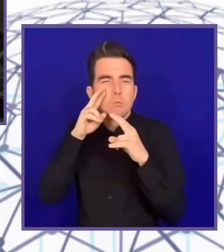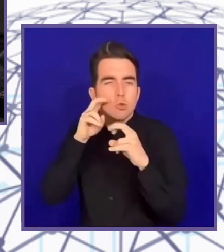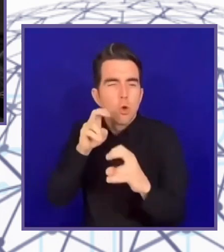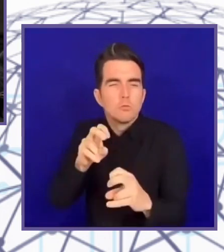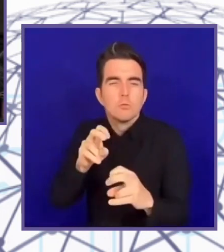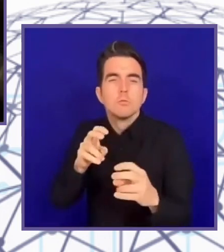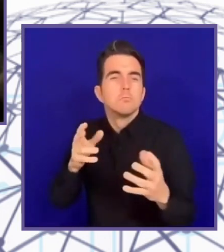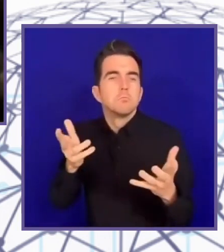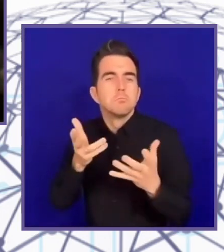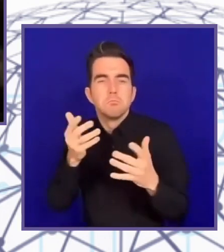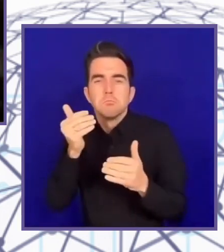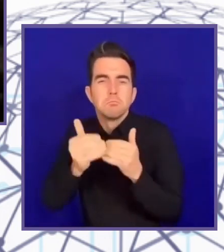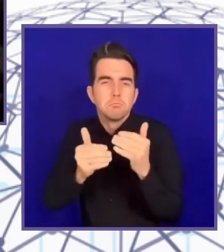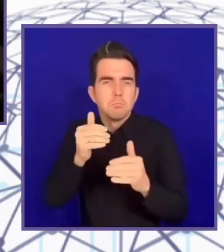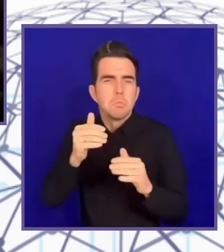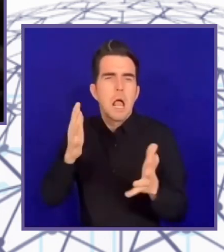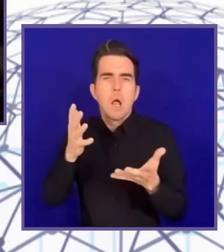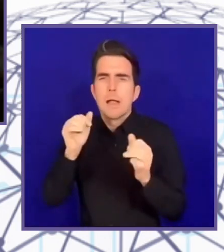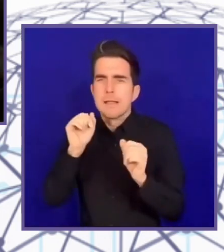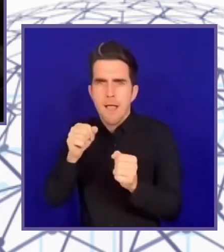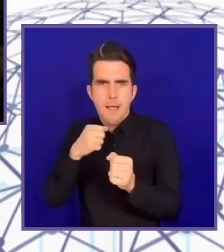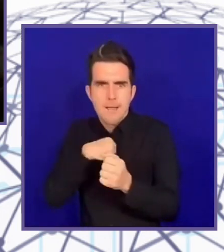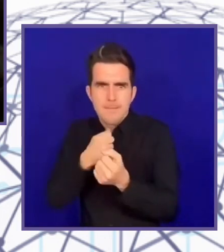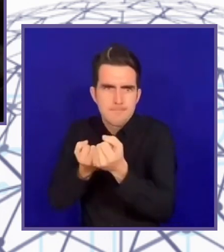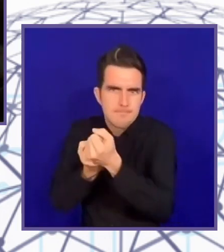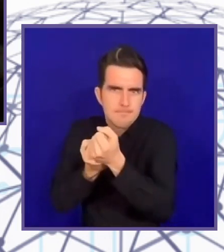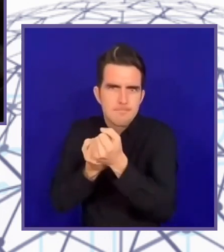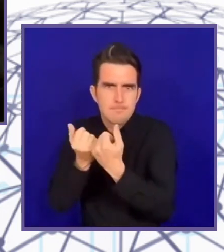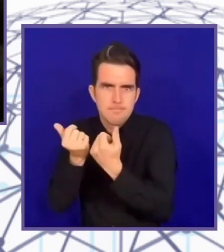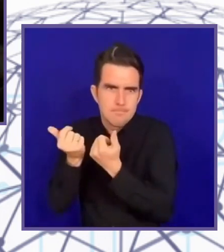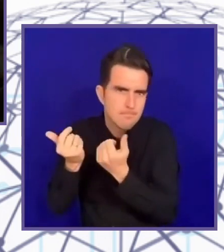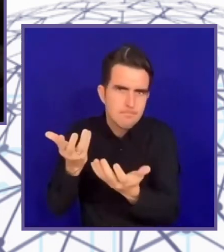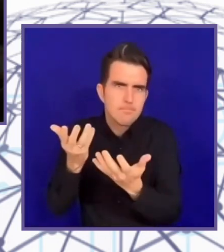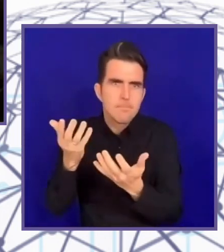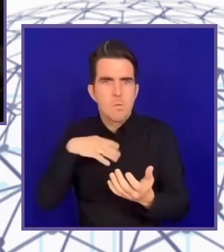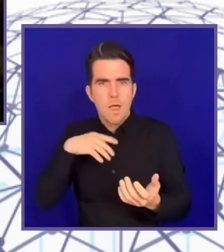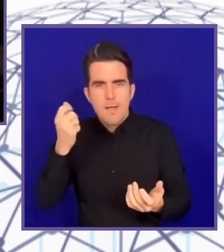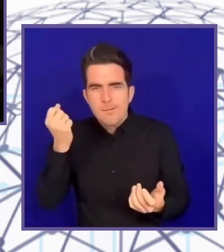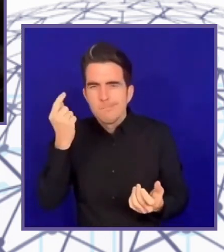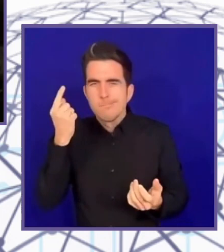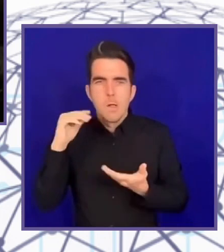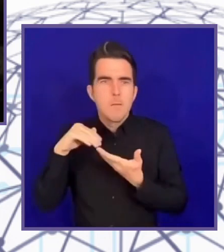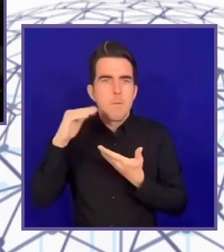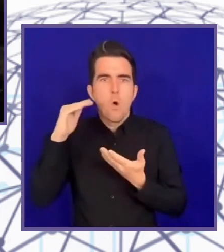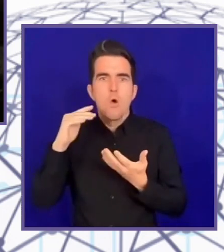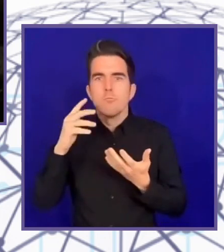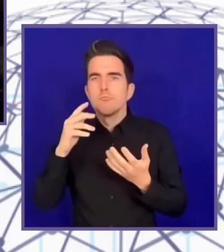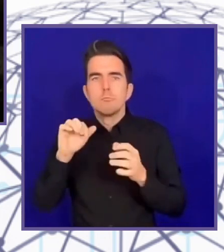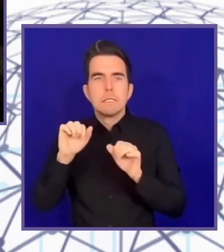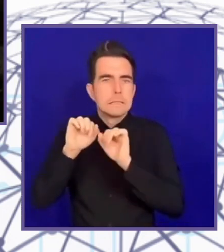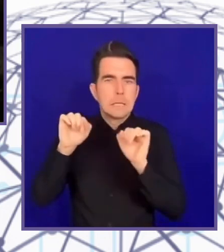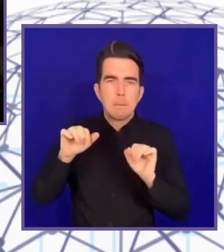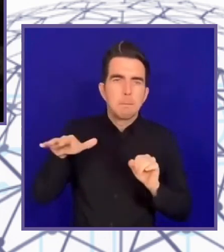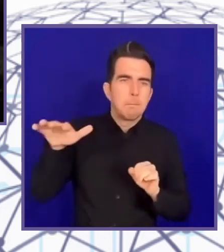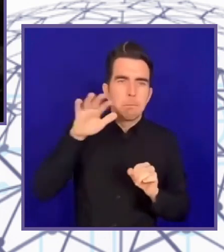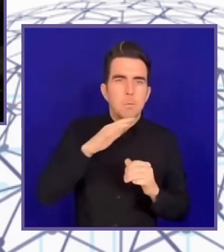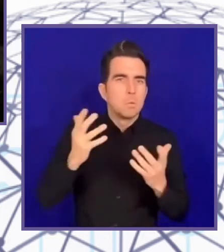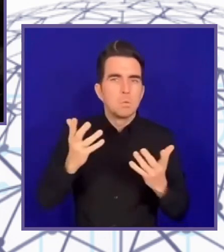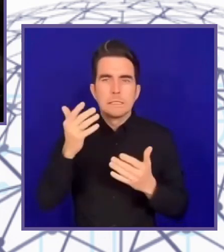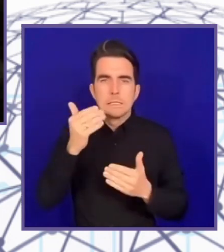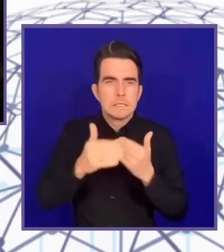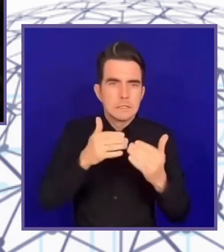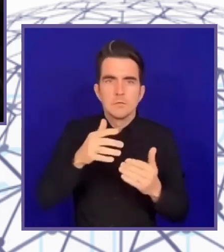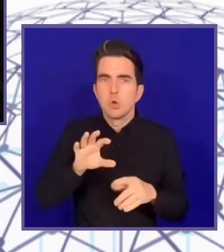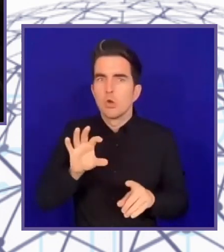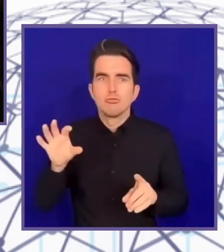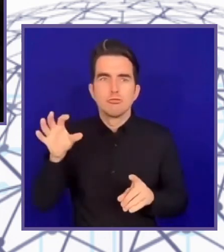to both identify, request, and implement the right kinds of solutions. Thanks. And while I've got the